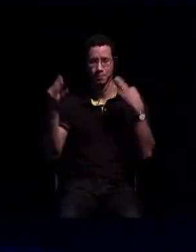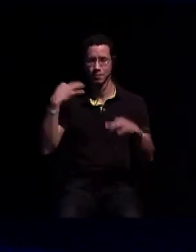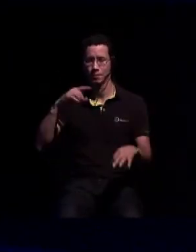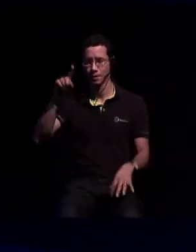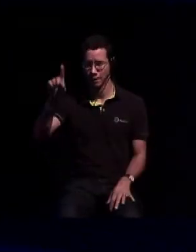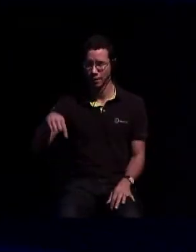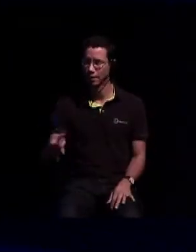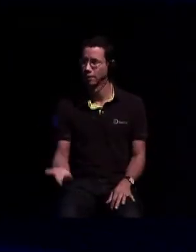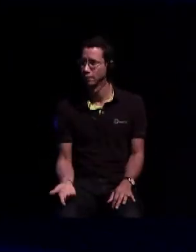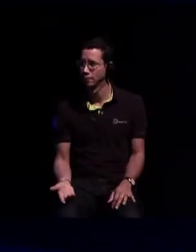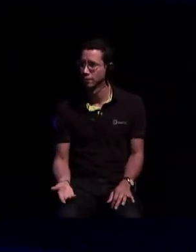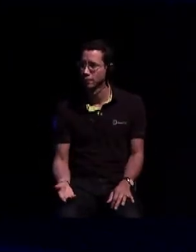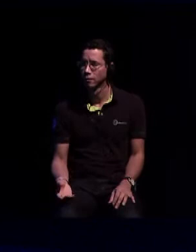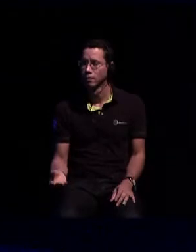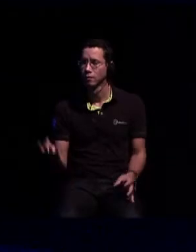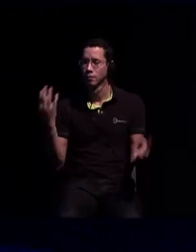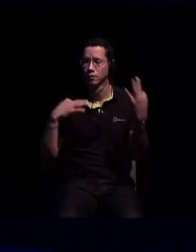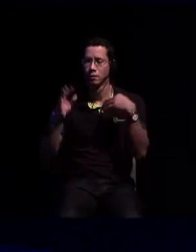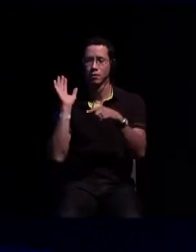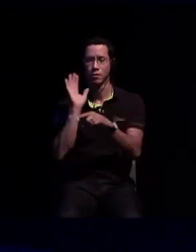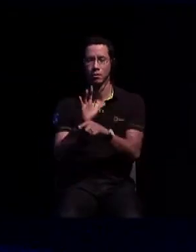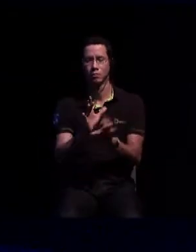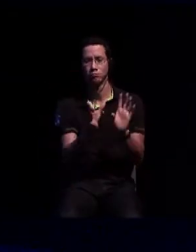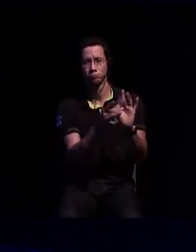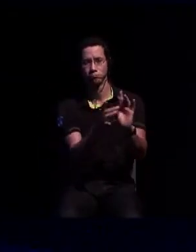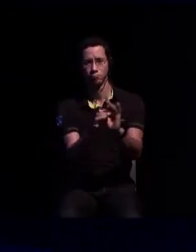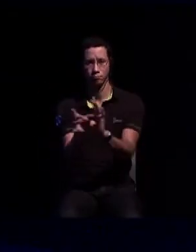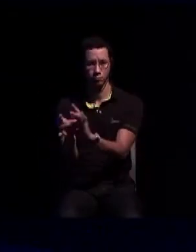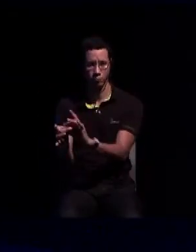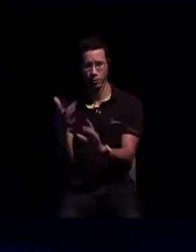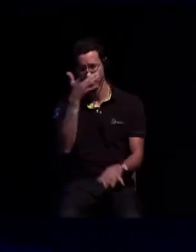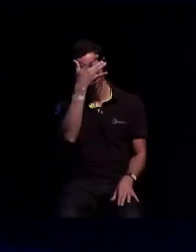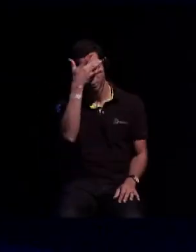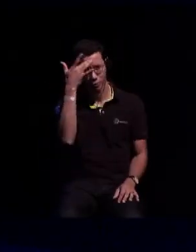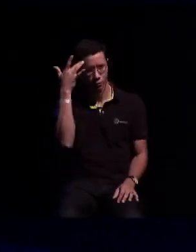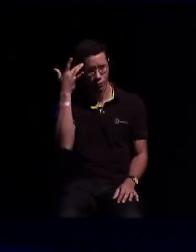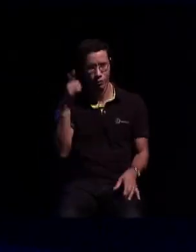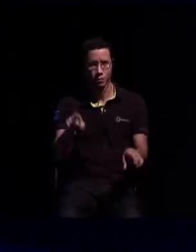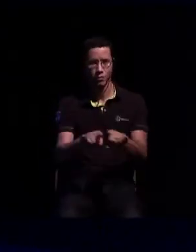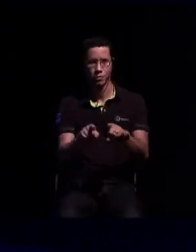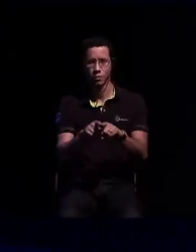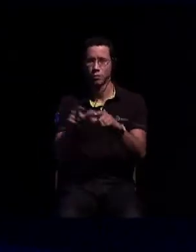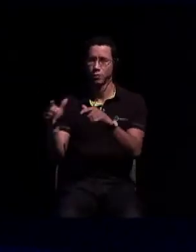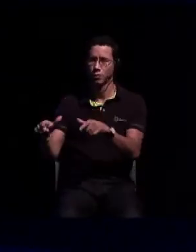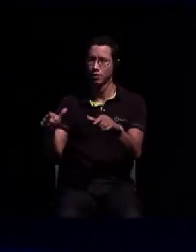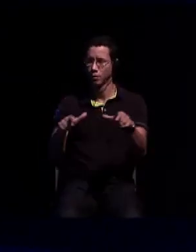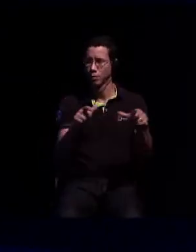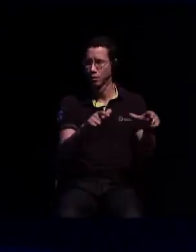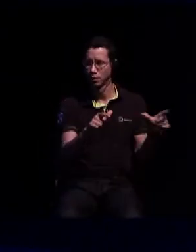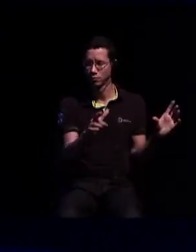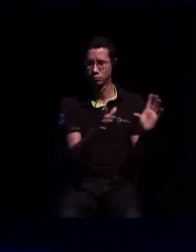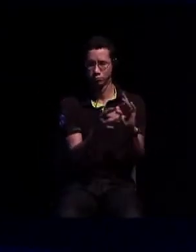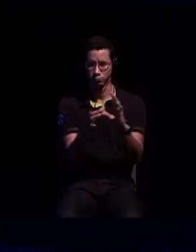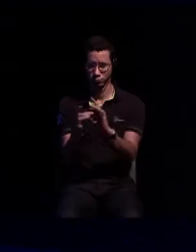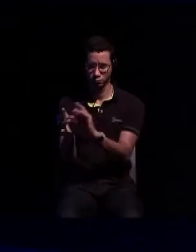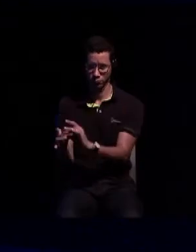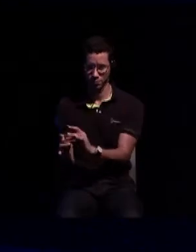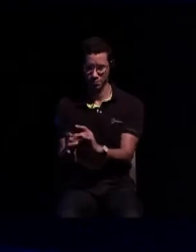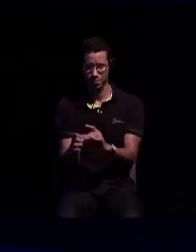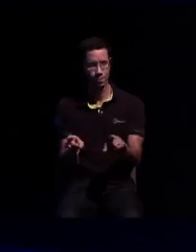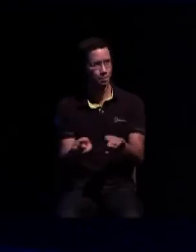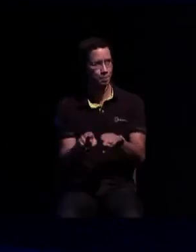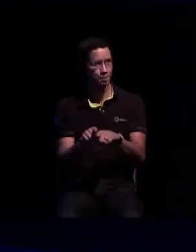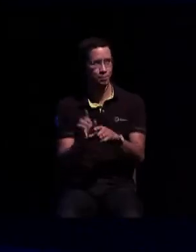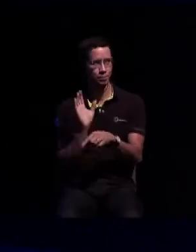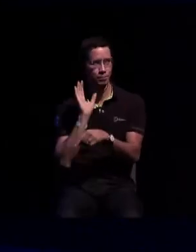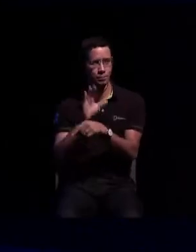connections between people, creating connections between people and place, and creating better lives by creating those